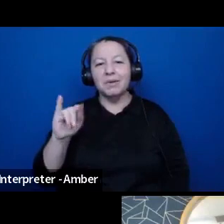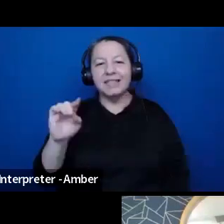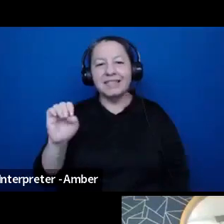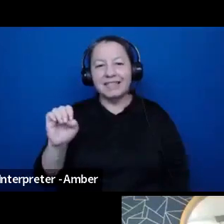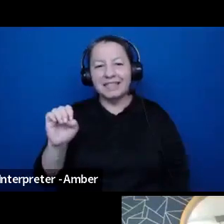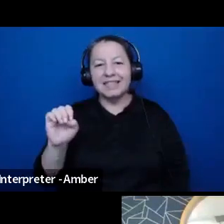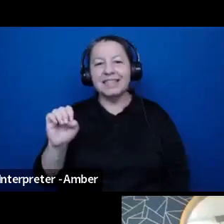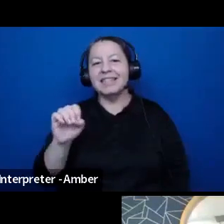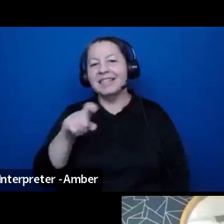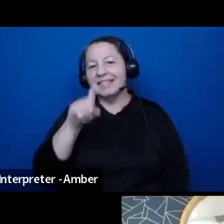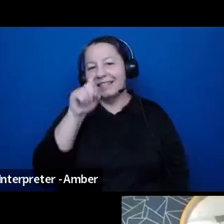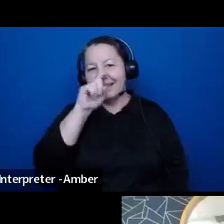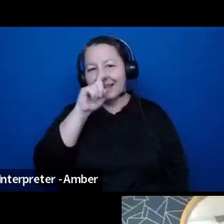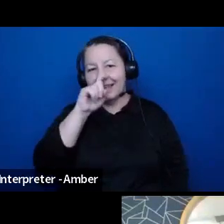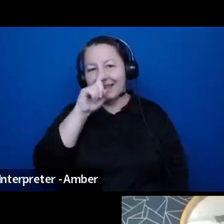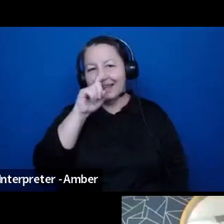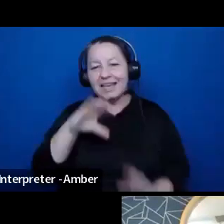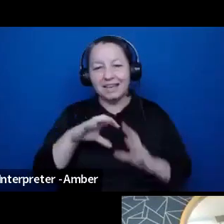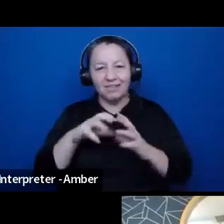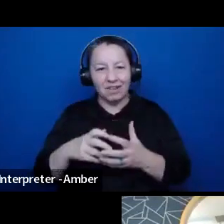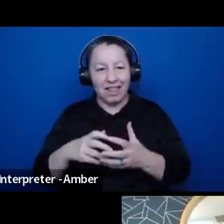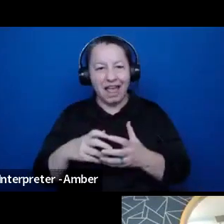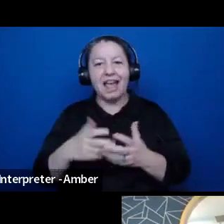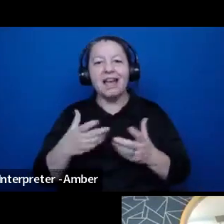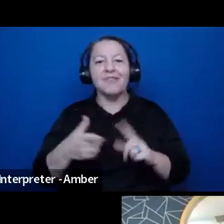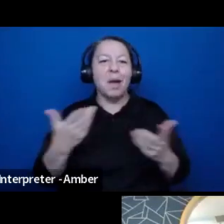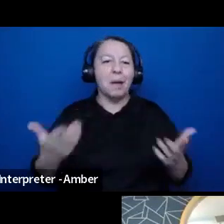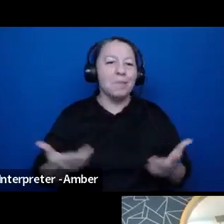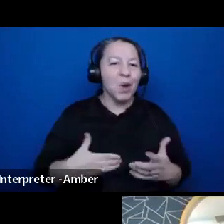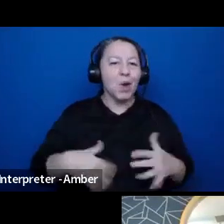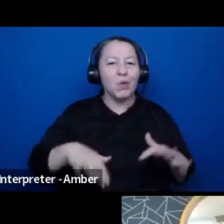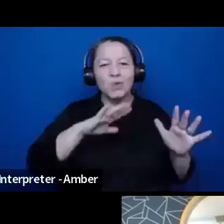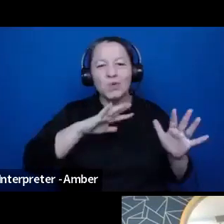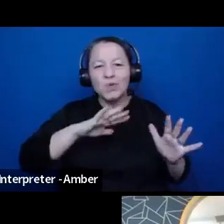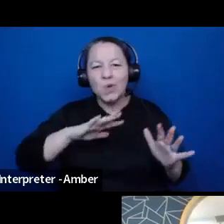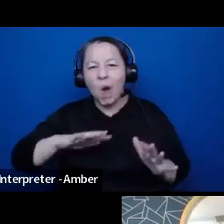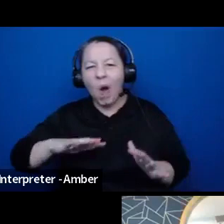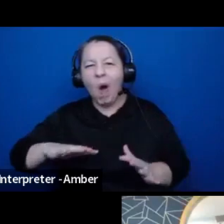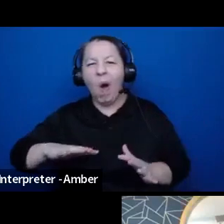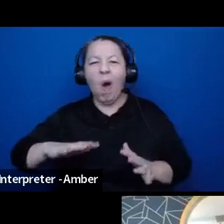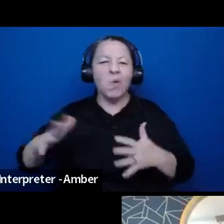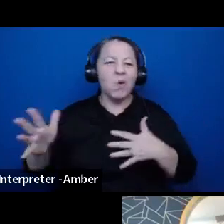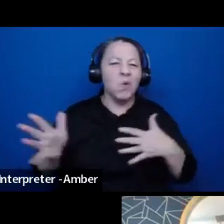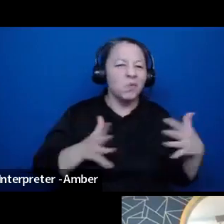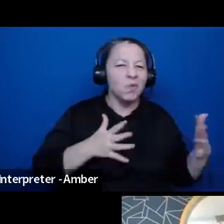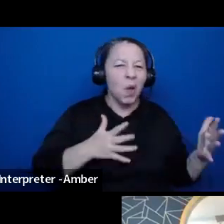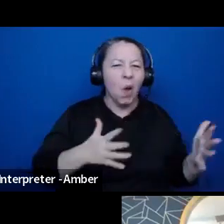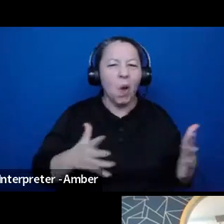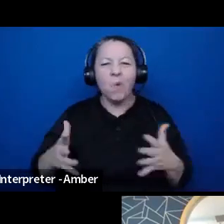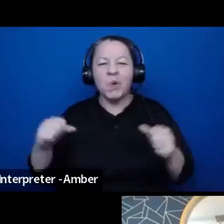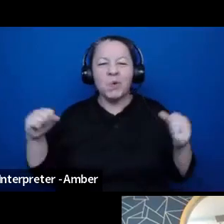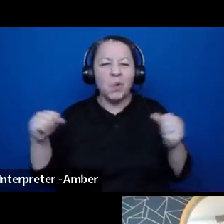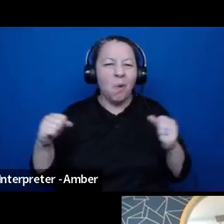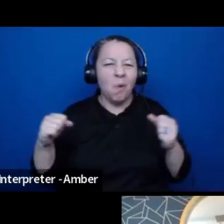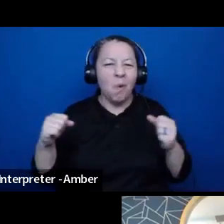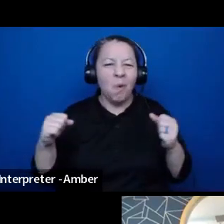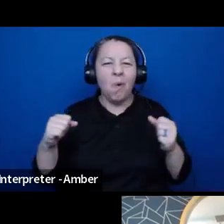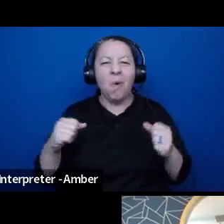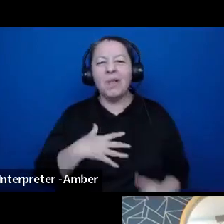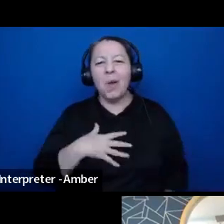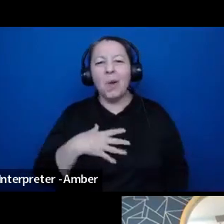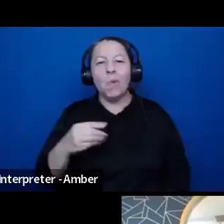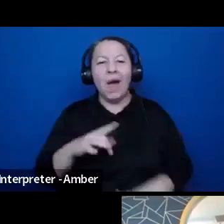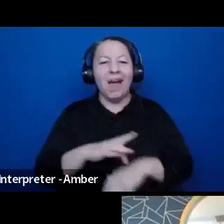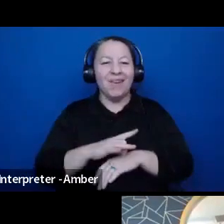Clan. I'm up here in the snowy, blowy, very cold, white earth res. Feels good to be